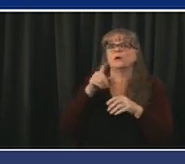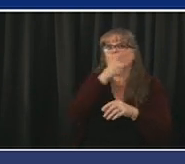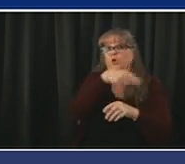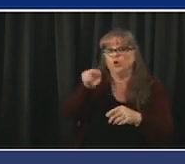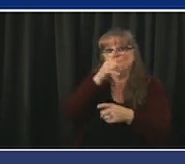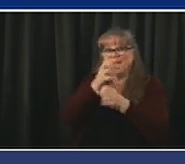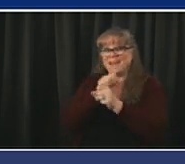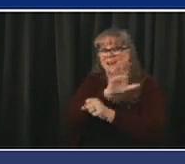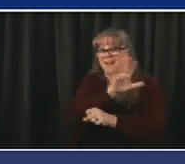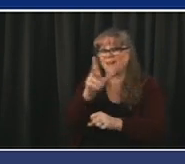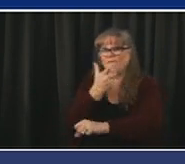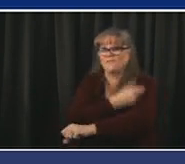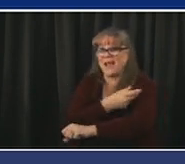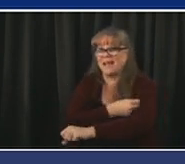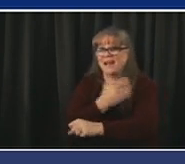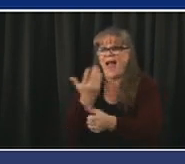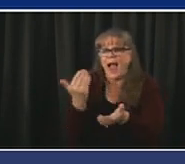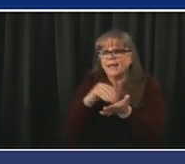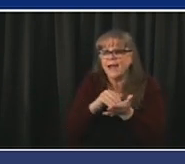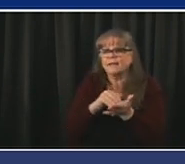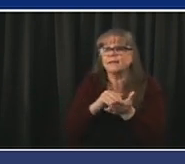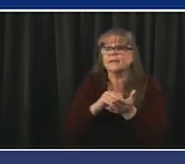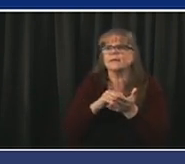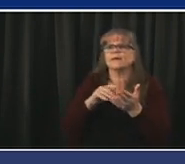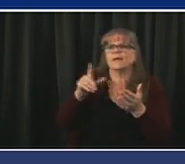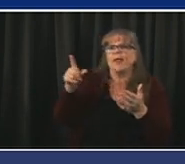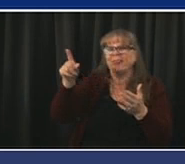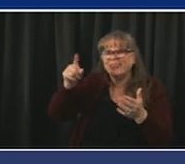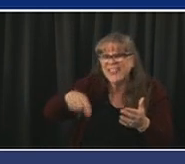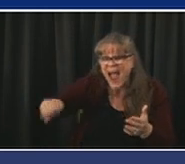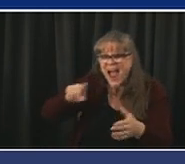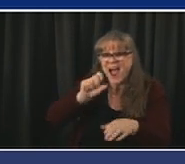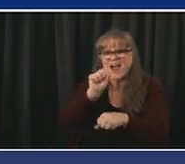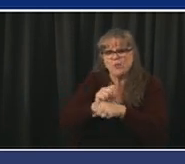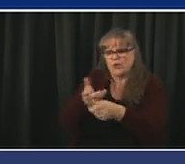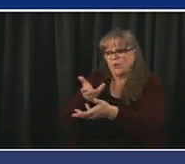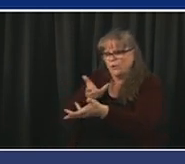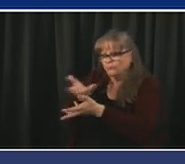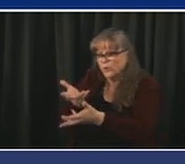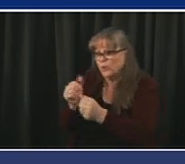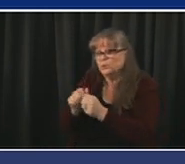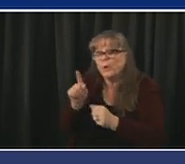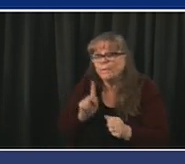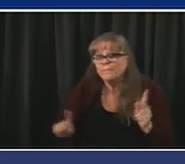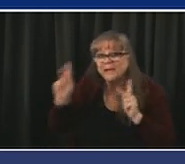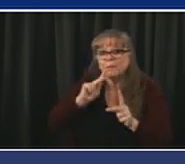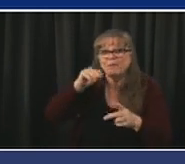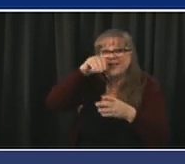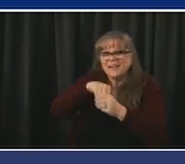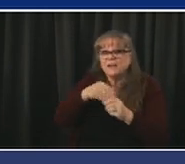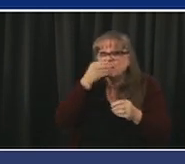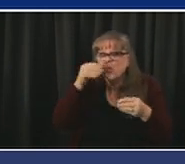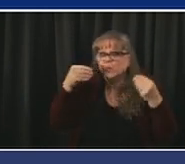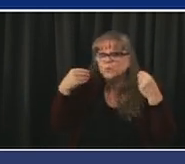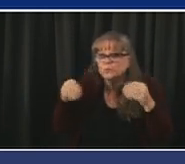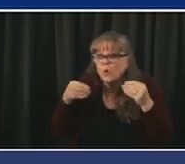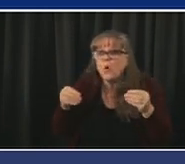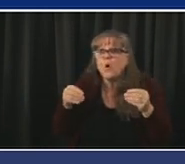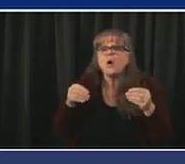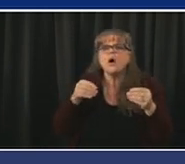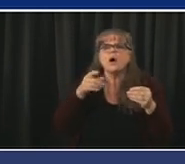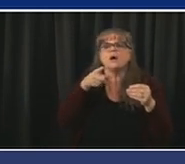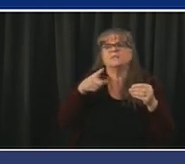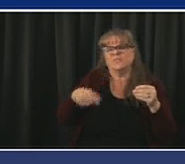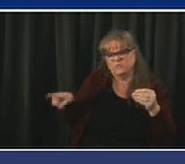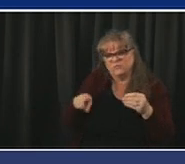in close contact with others while working in a grocery store. Again, schedule your appointment through your